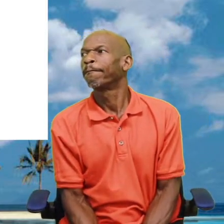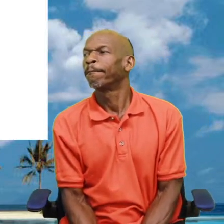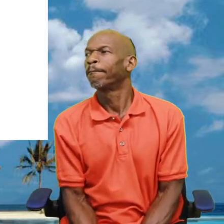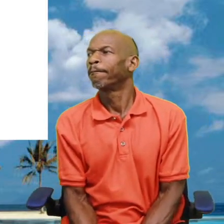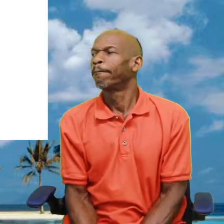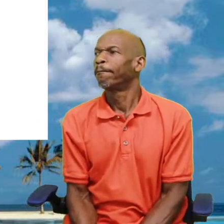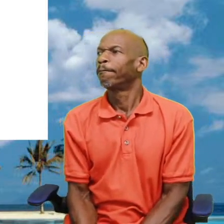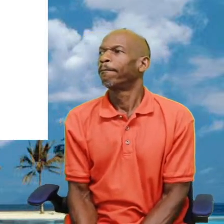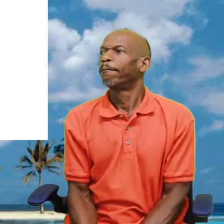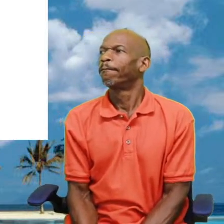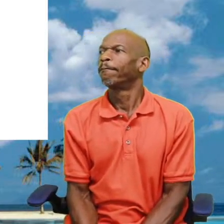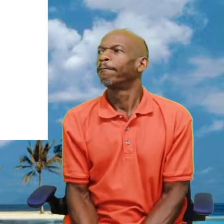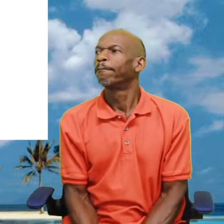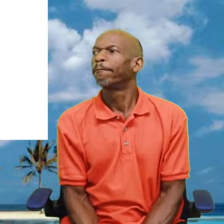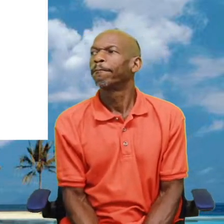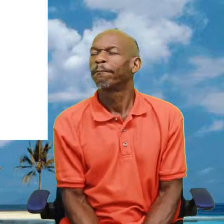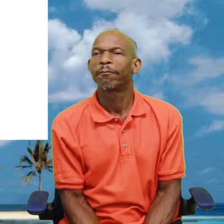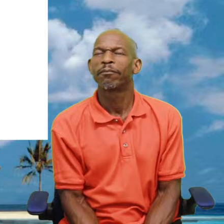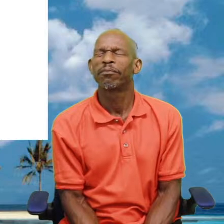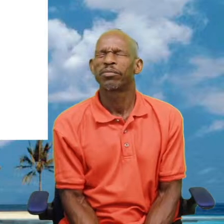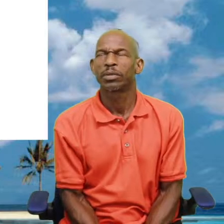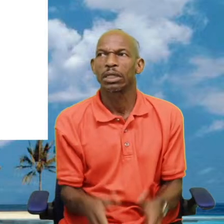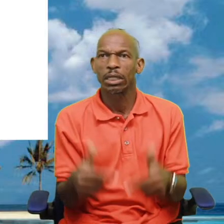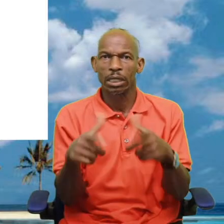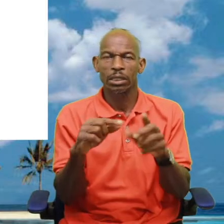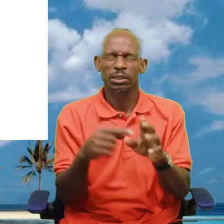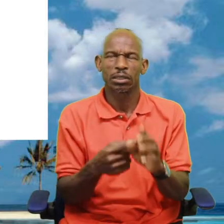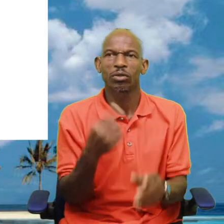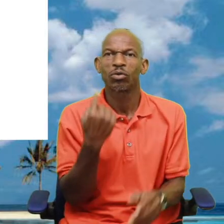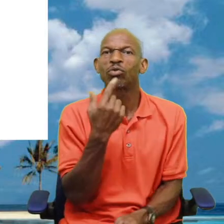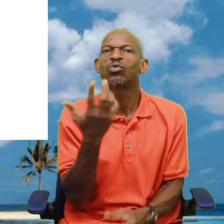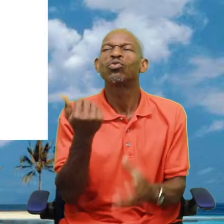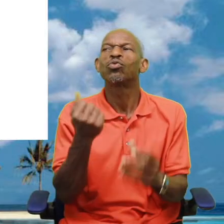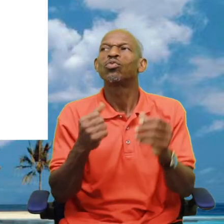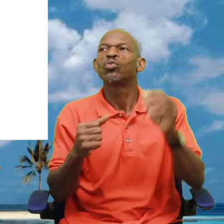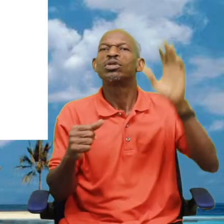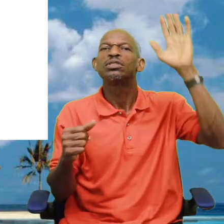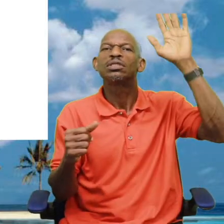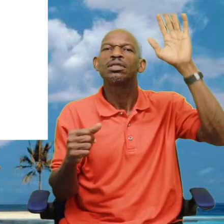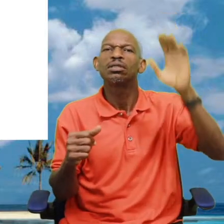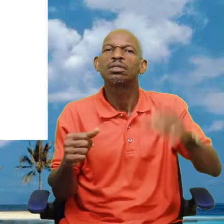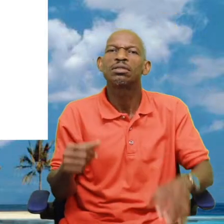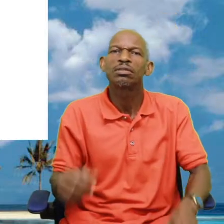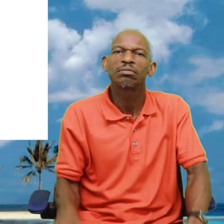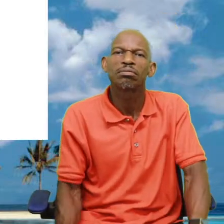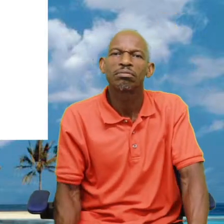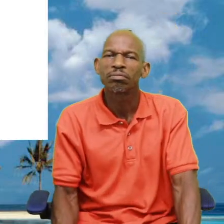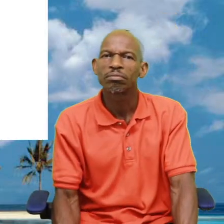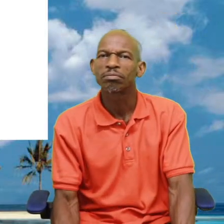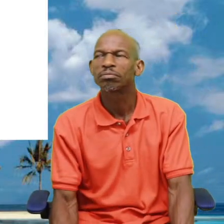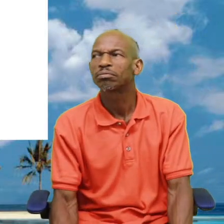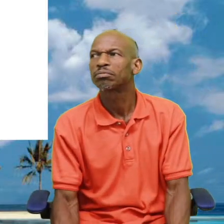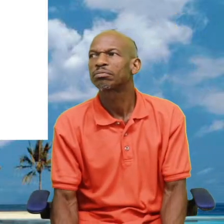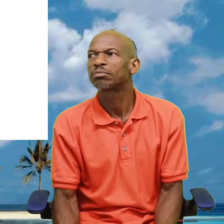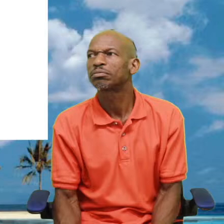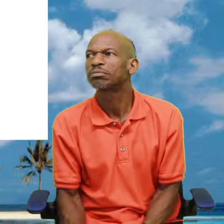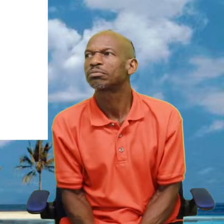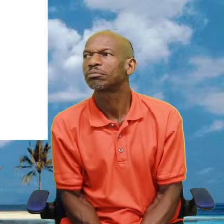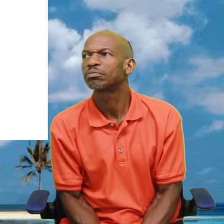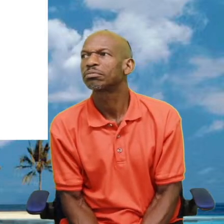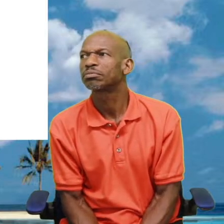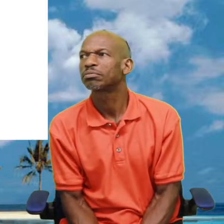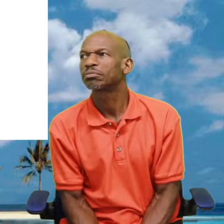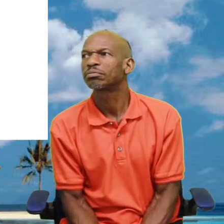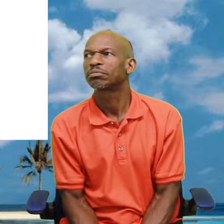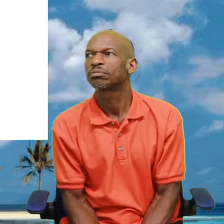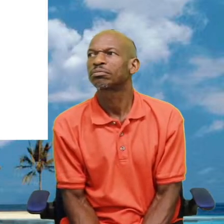So let's see how we're starting. Who can help me? All right. We're going to start with